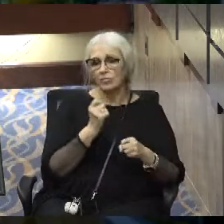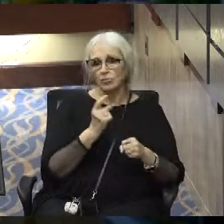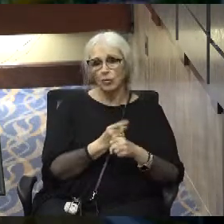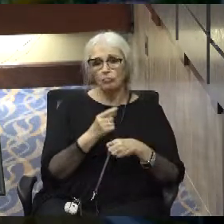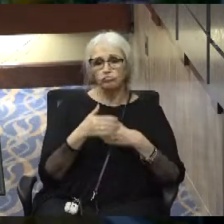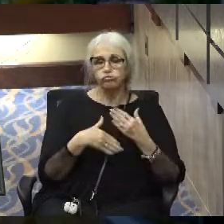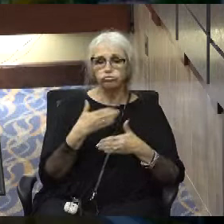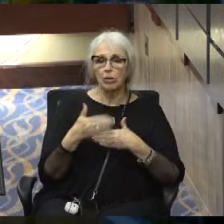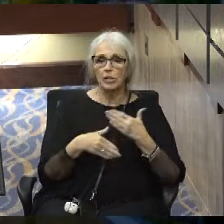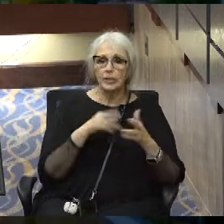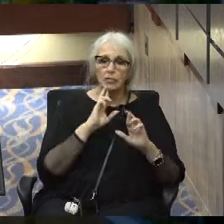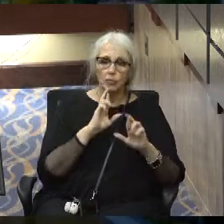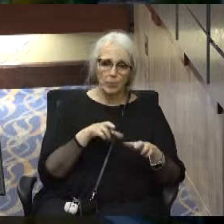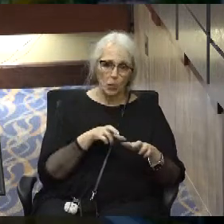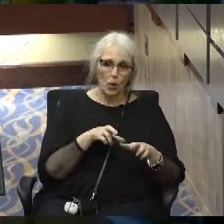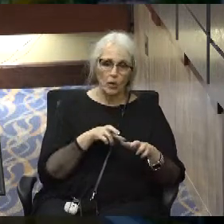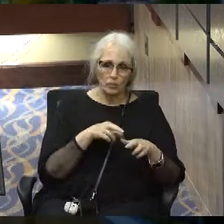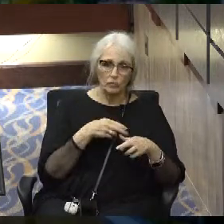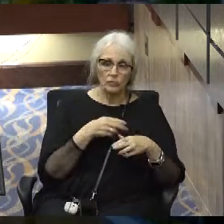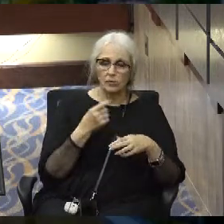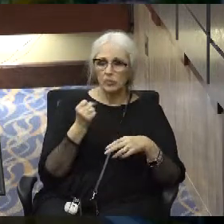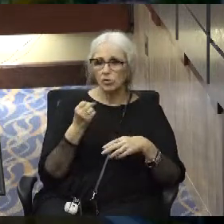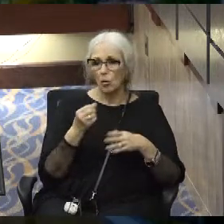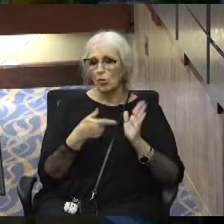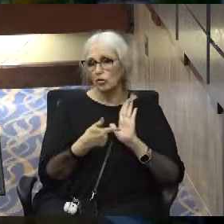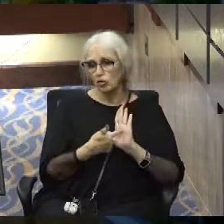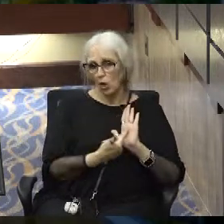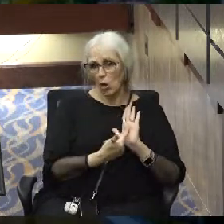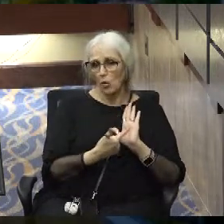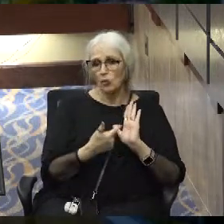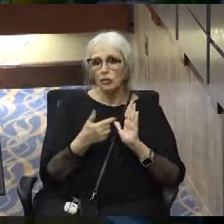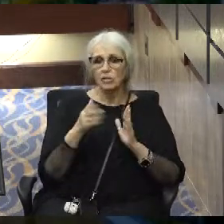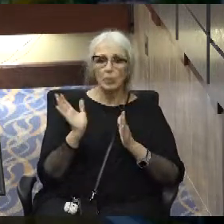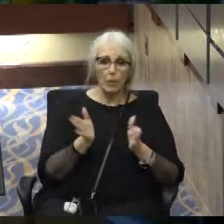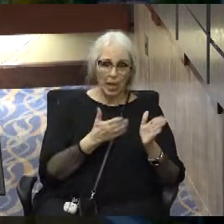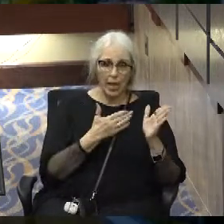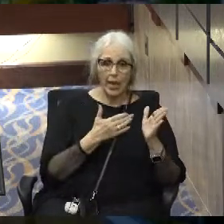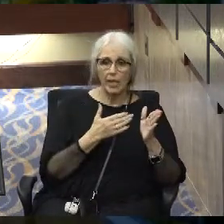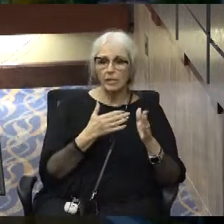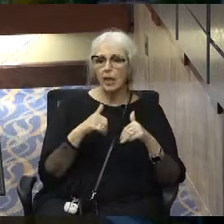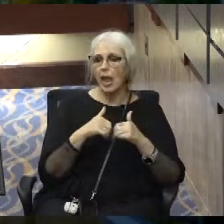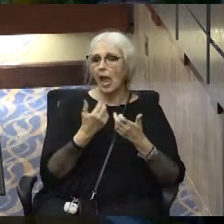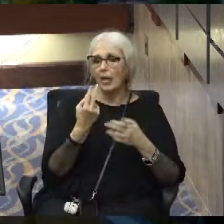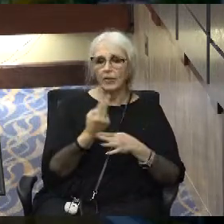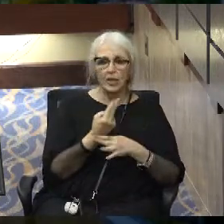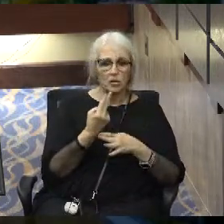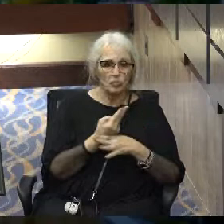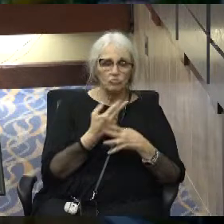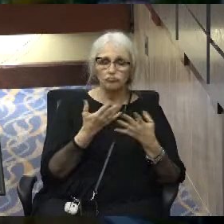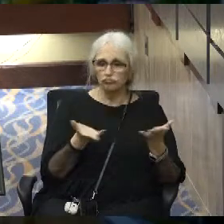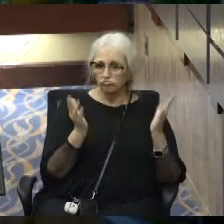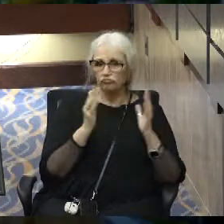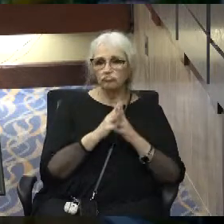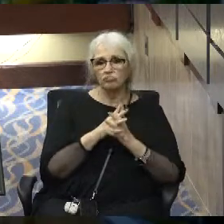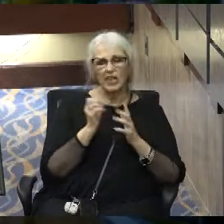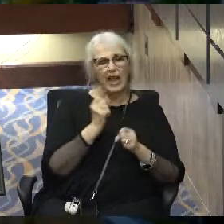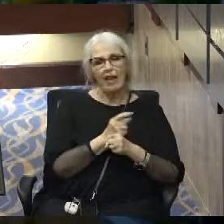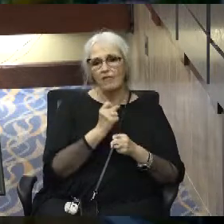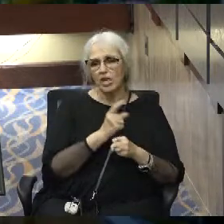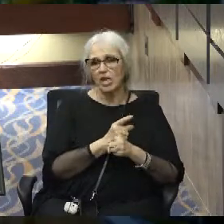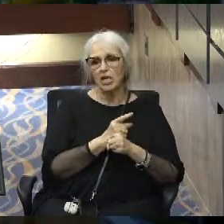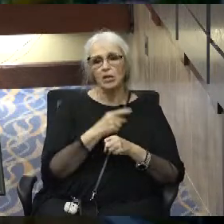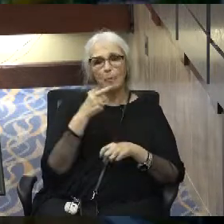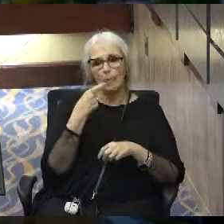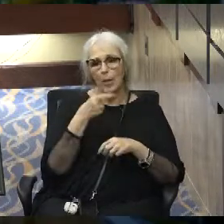report that we provide to you all that kind of details out what the planned uses of those dollars are on an annual basis. So there will be a